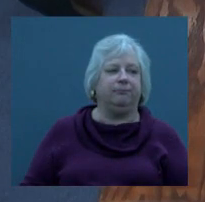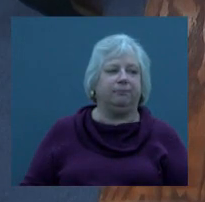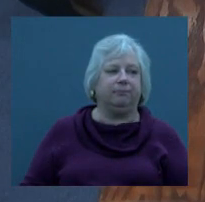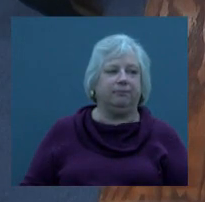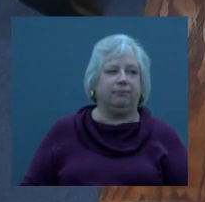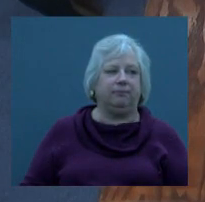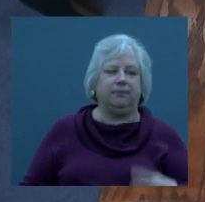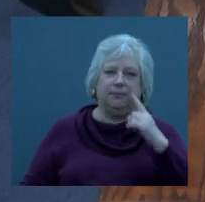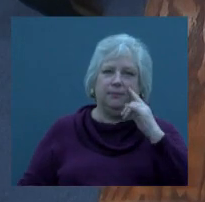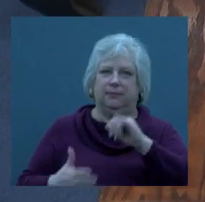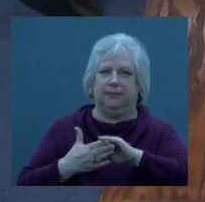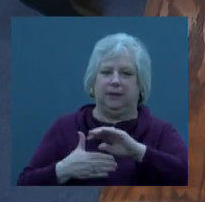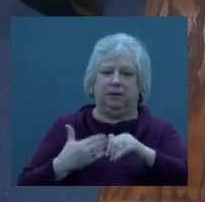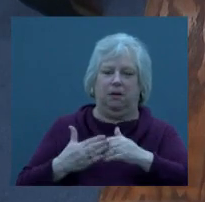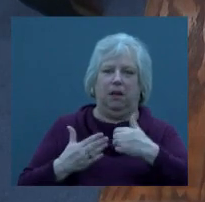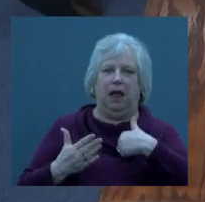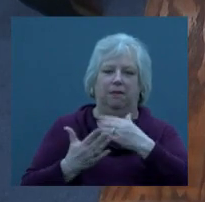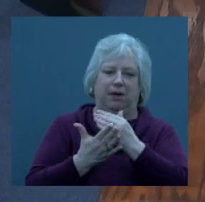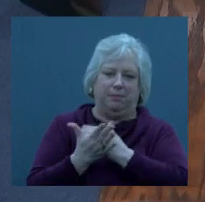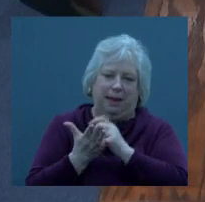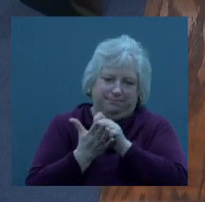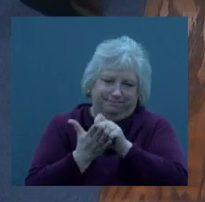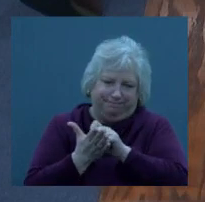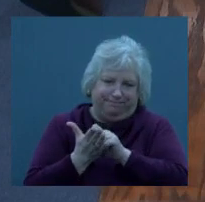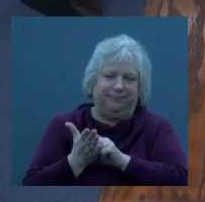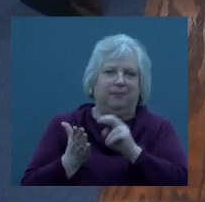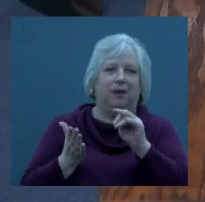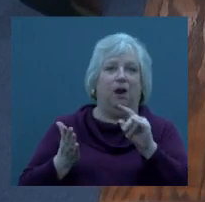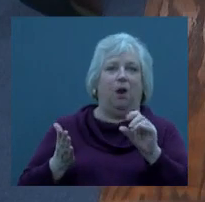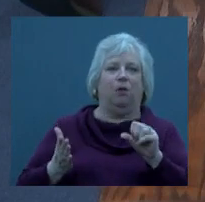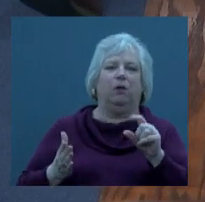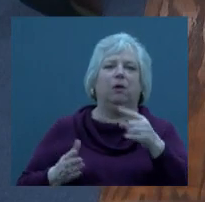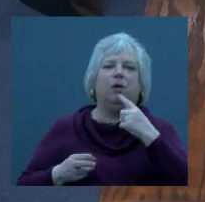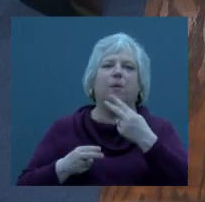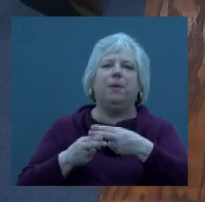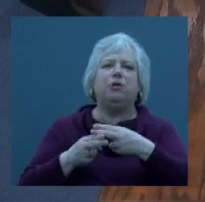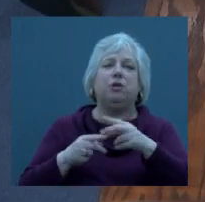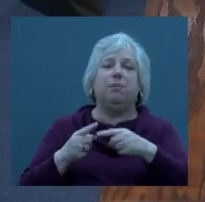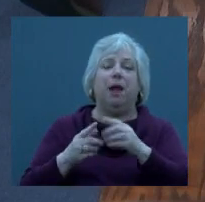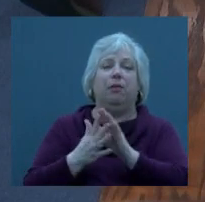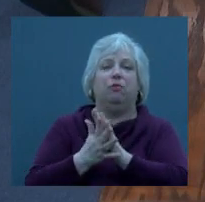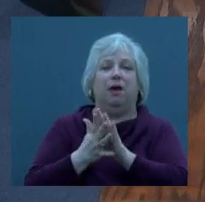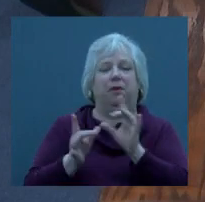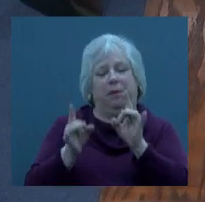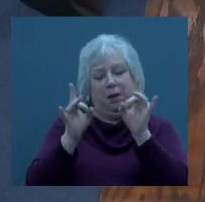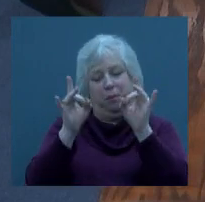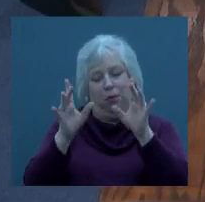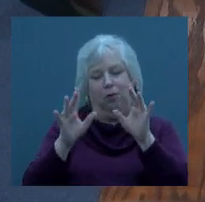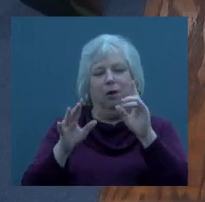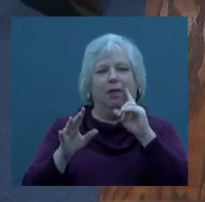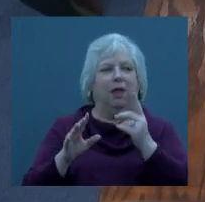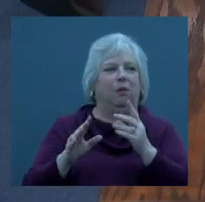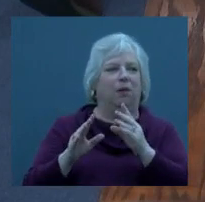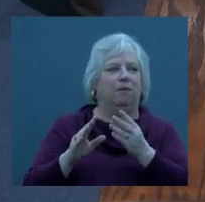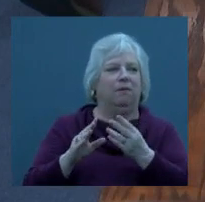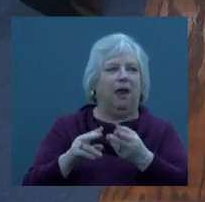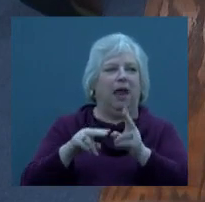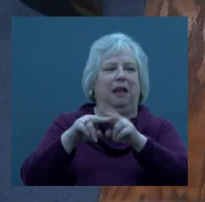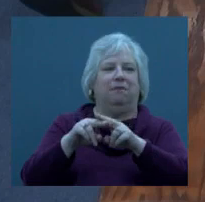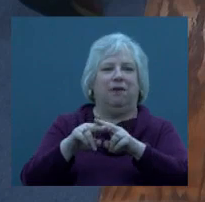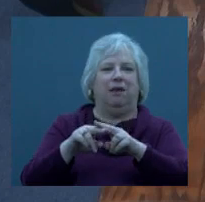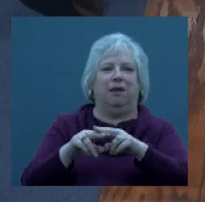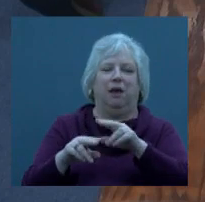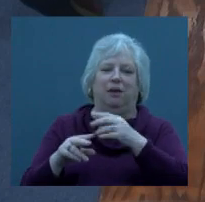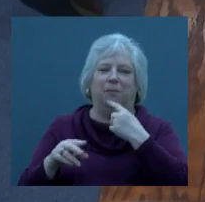I think that's all that I had on my little scribble sheet here. You mentioned about the traffic being a booger. I think we've elevated our traffic to